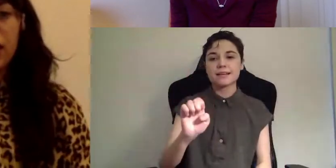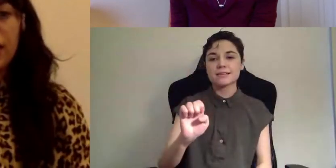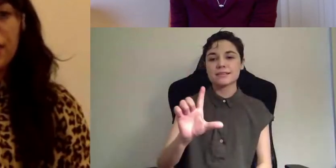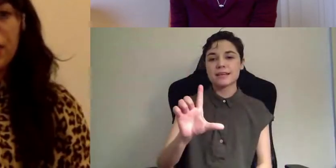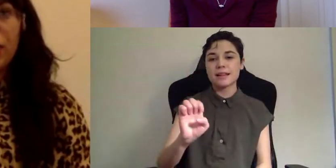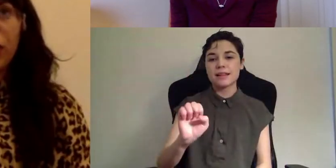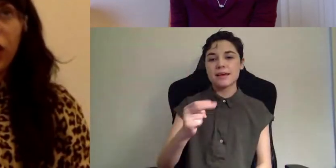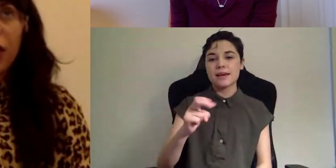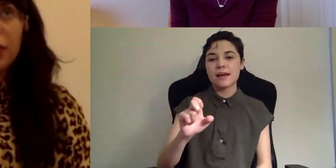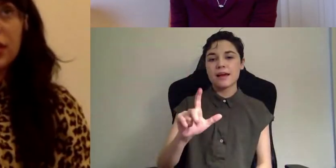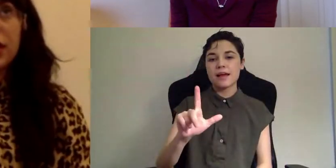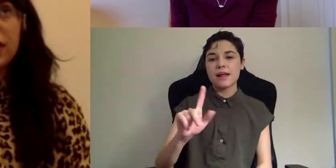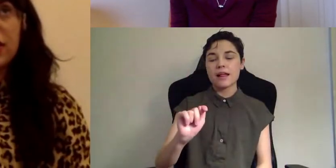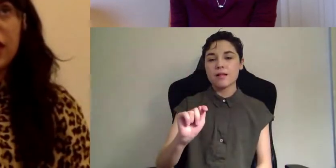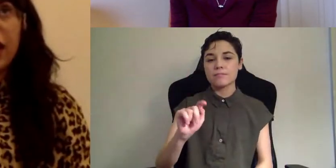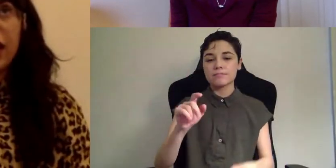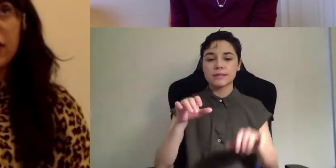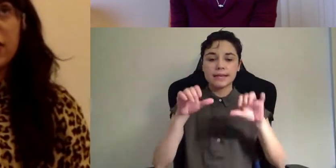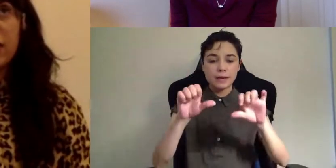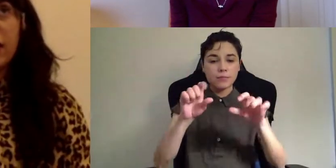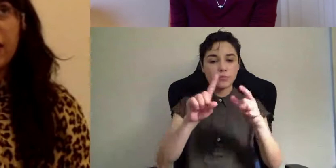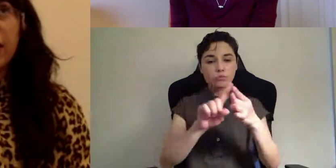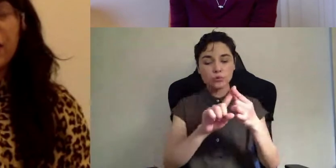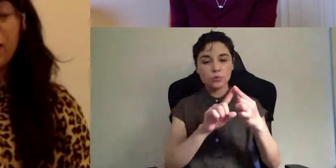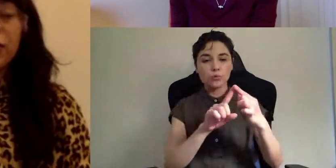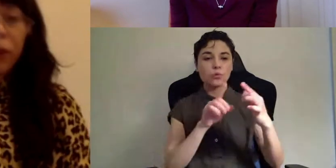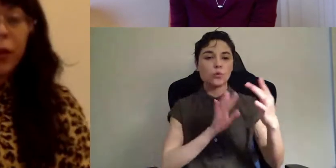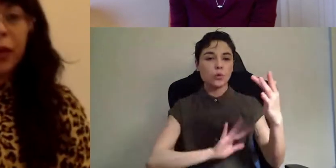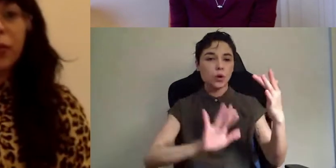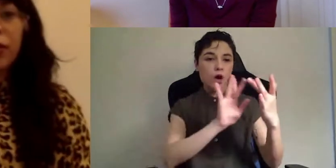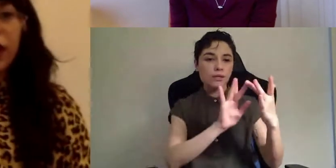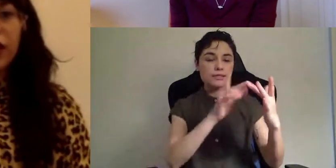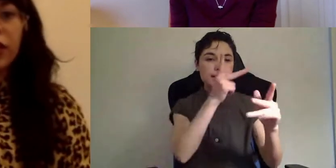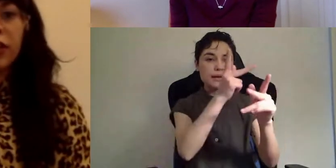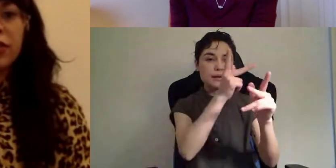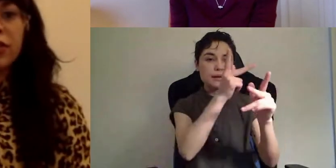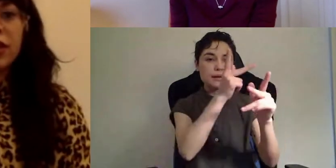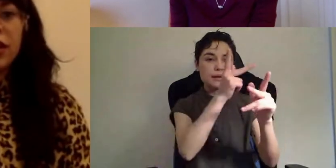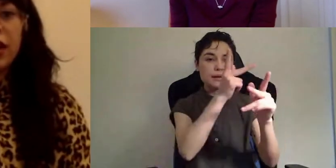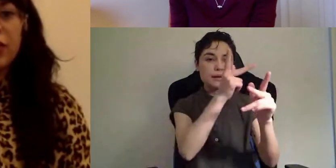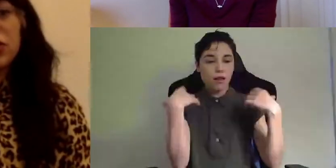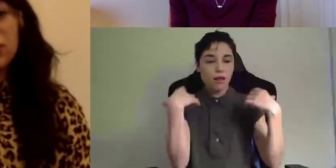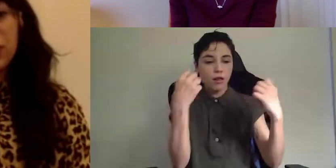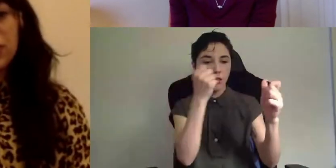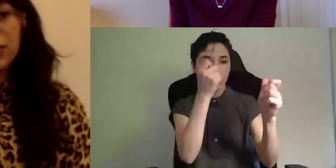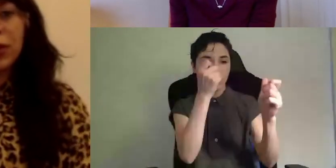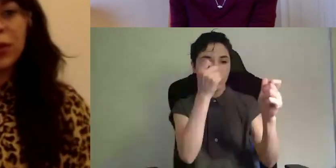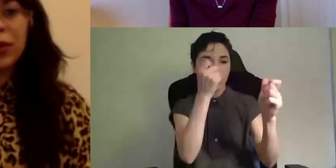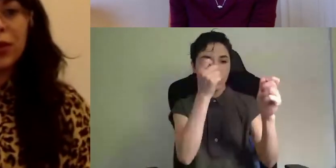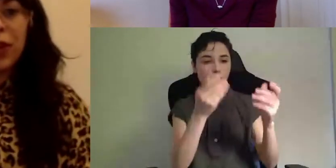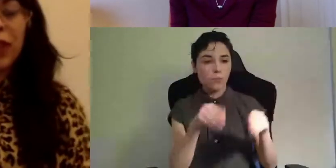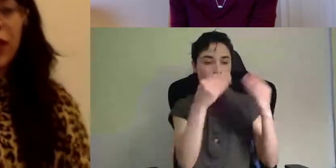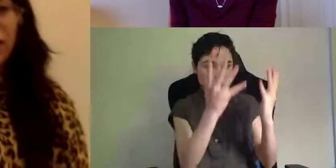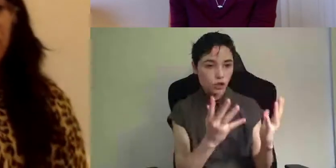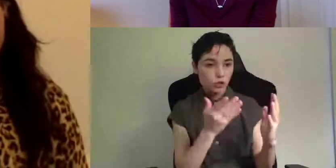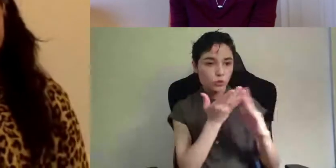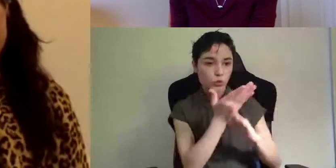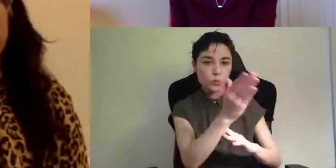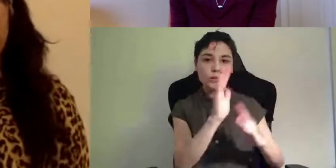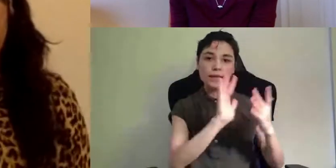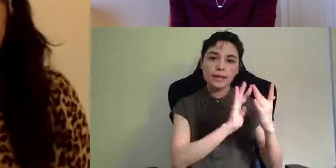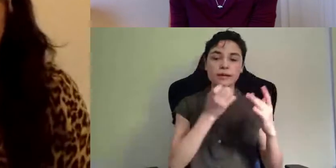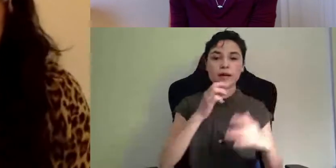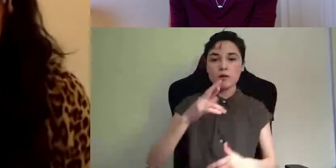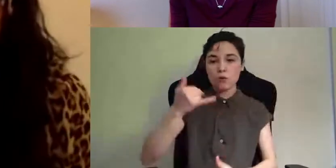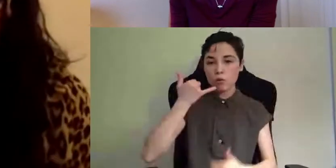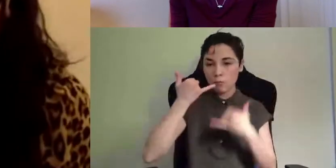bringing more competent and affirming providers to folks who need them. And,